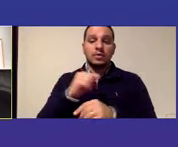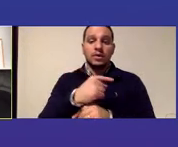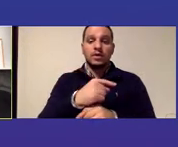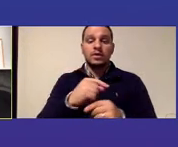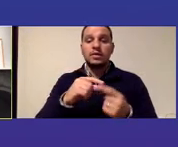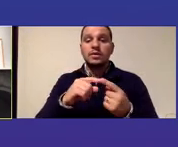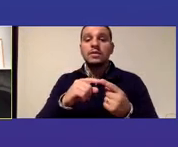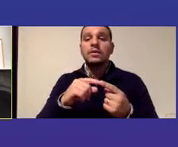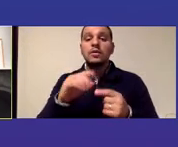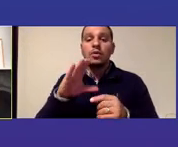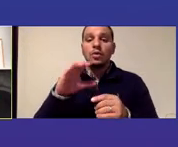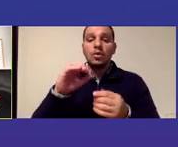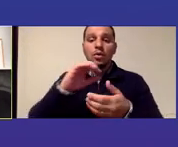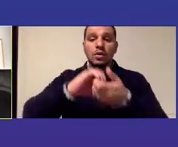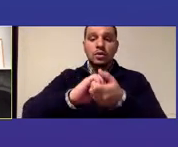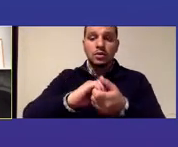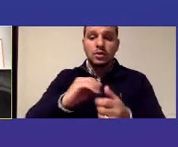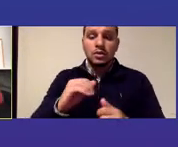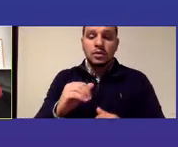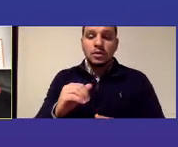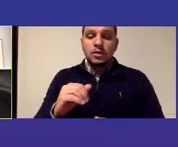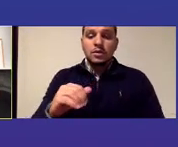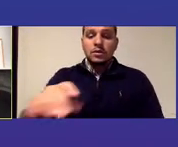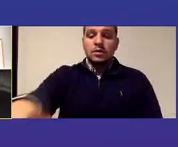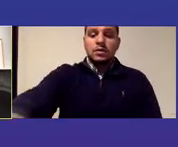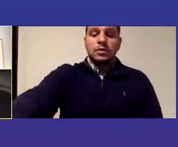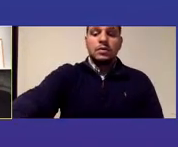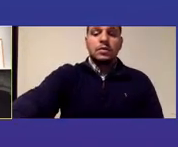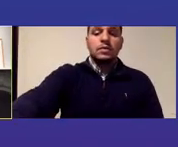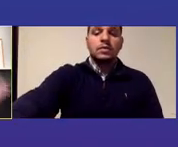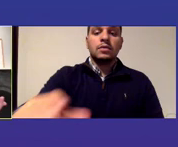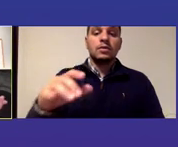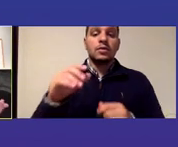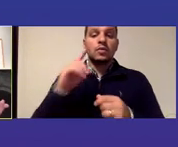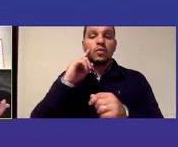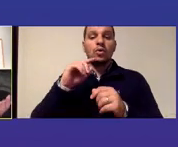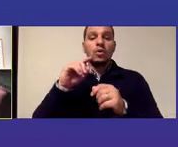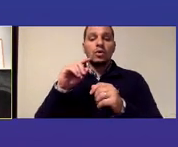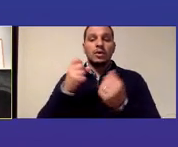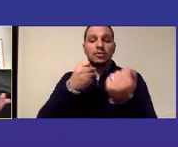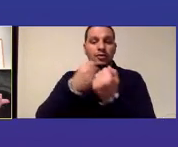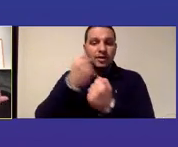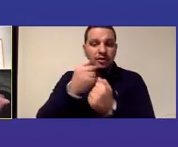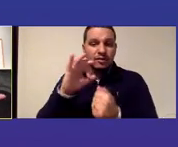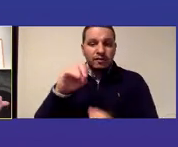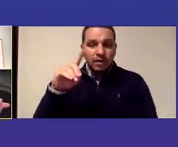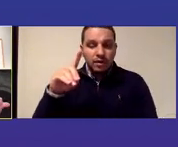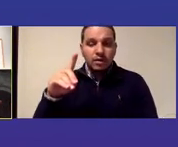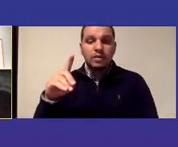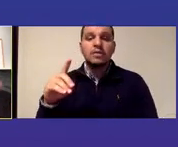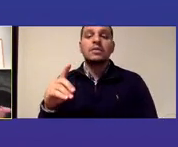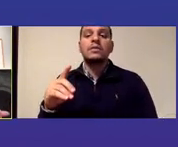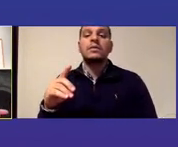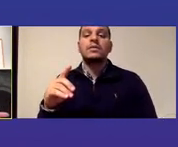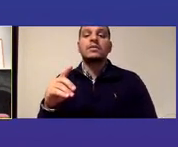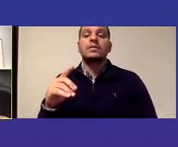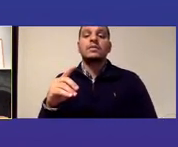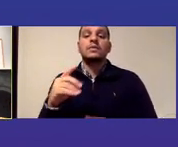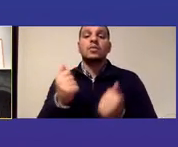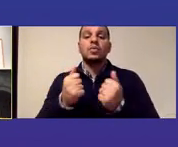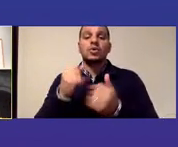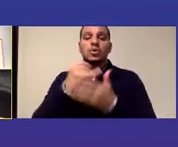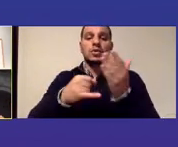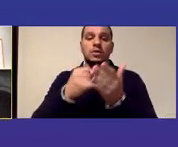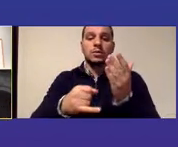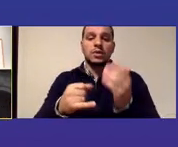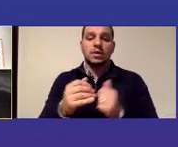Fund Coalition, including the Dance Union and Cultural Solidarity Fund, to widen the net of which art workers had